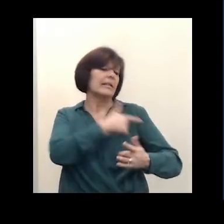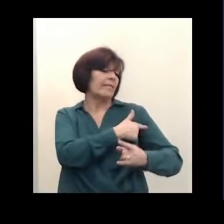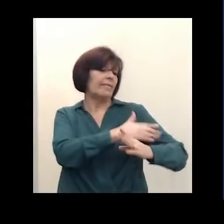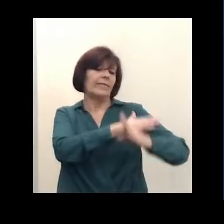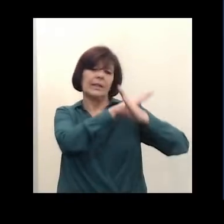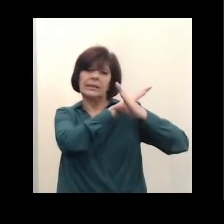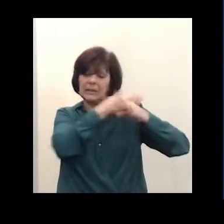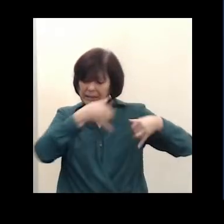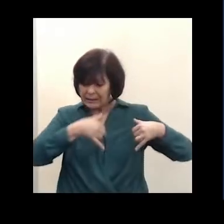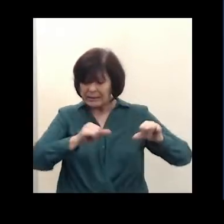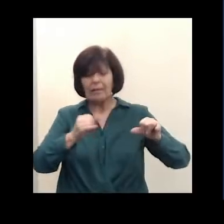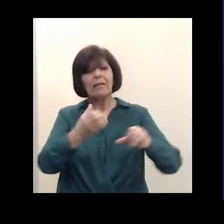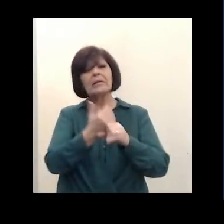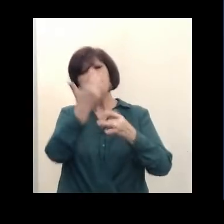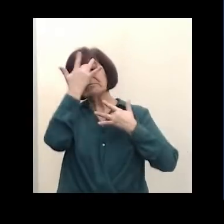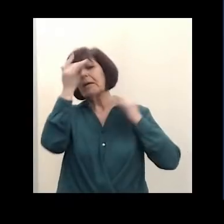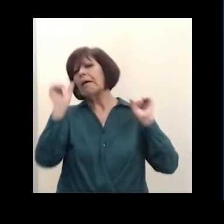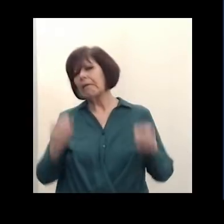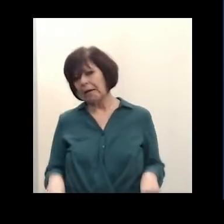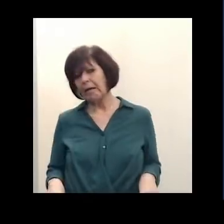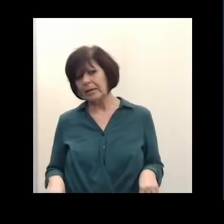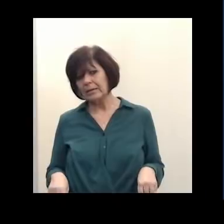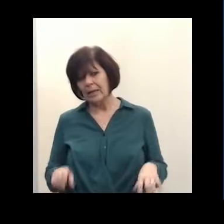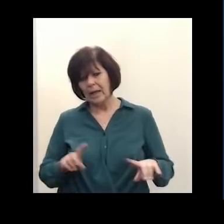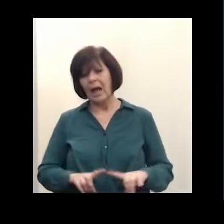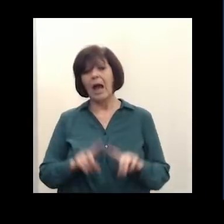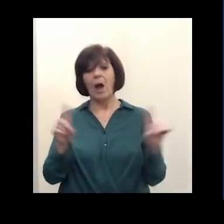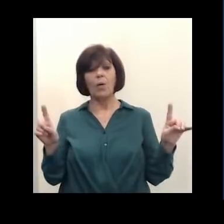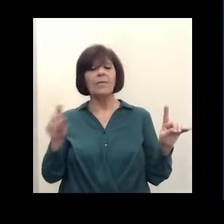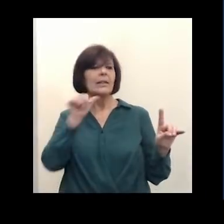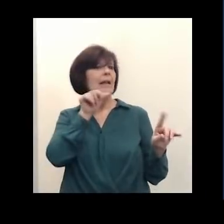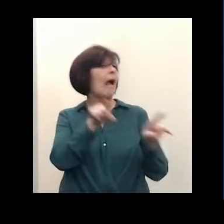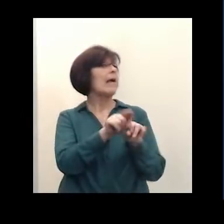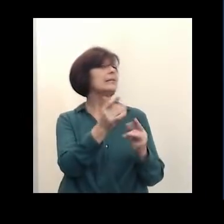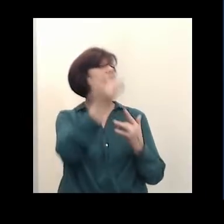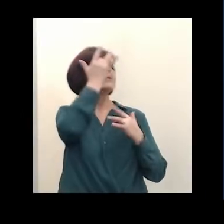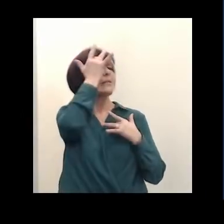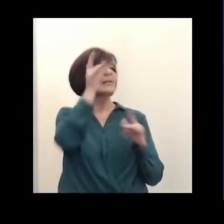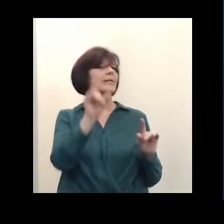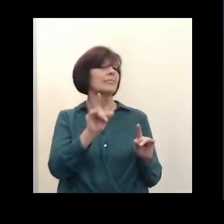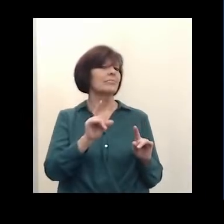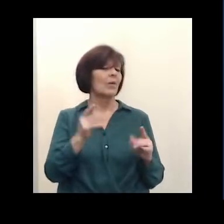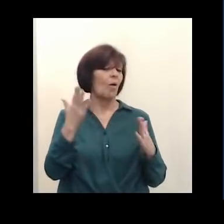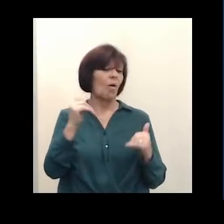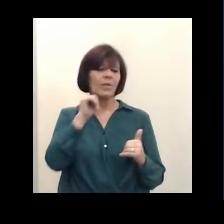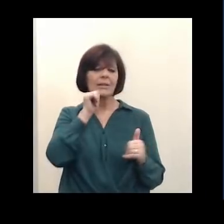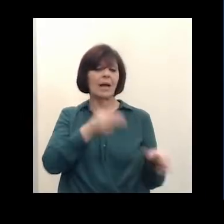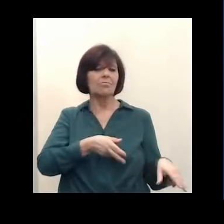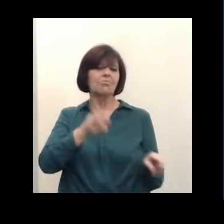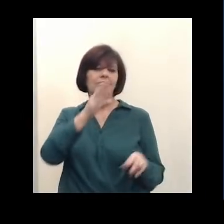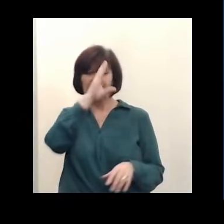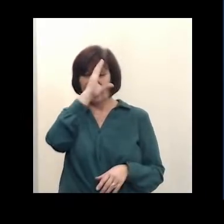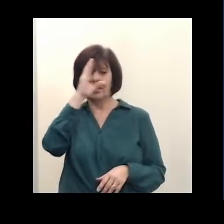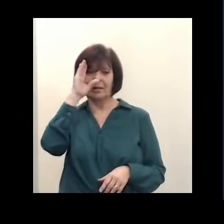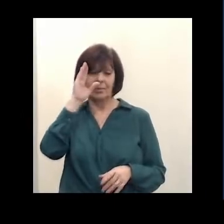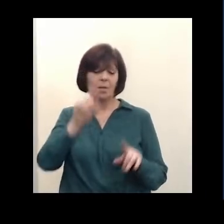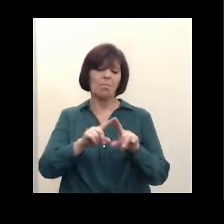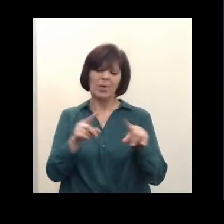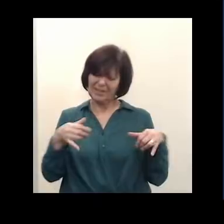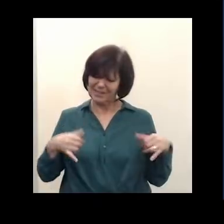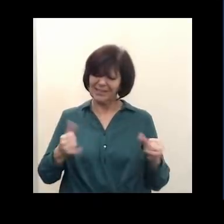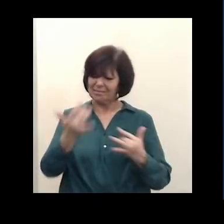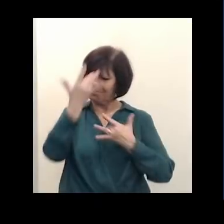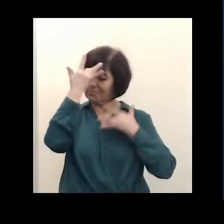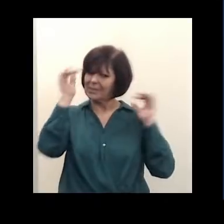get COVID-19. However, you won't be as ill, and hopefully you won't end up in the hospital, but you can still get infected and you